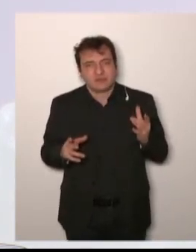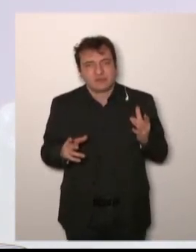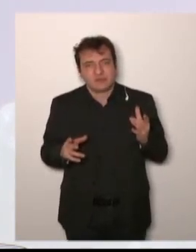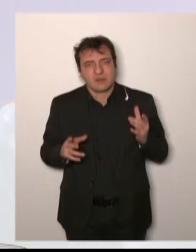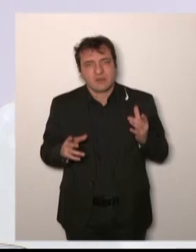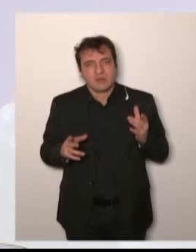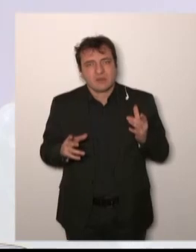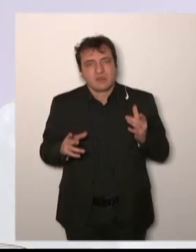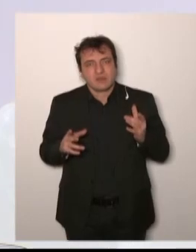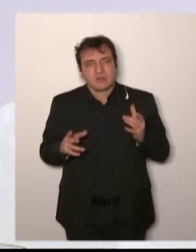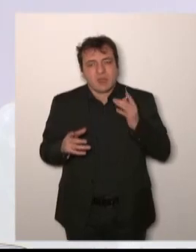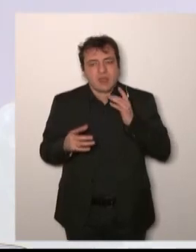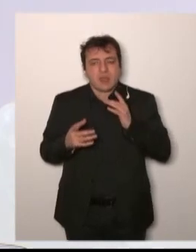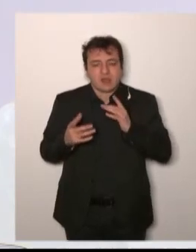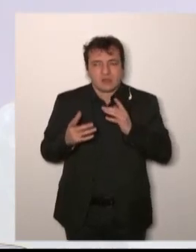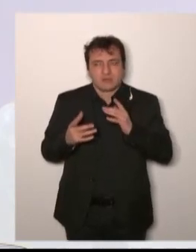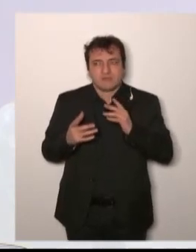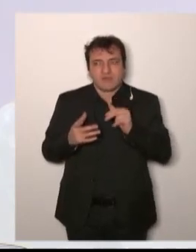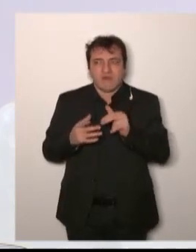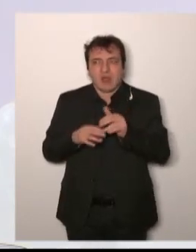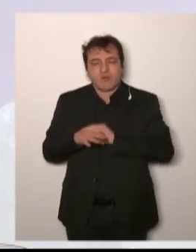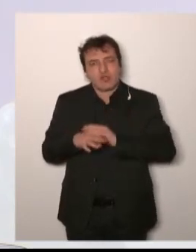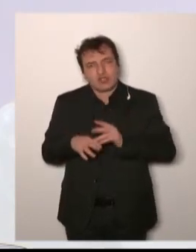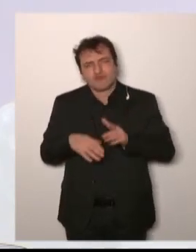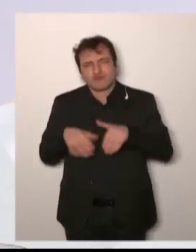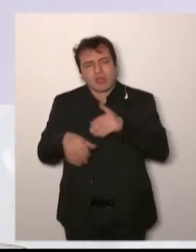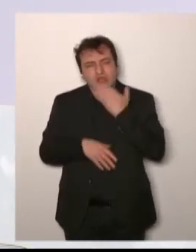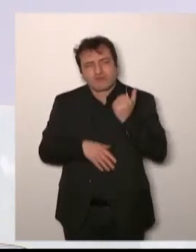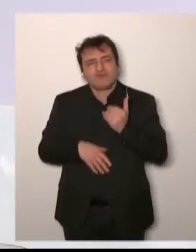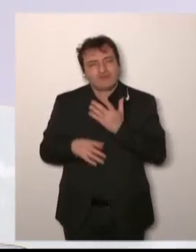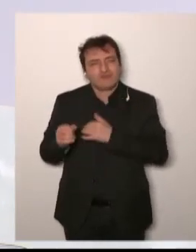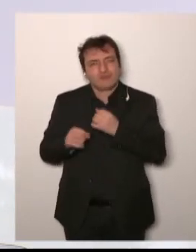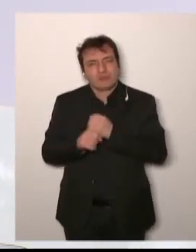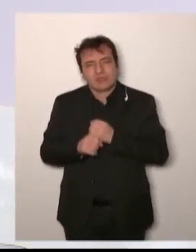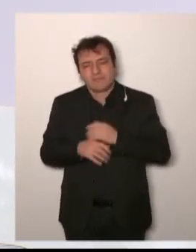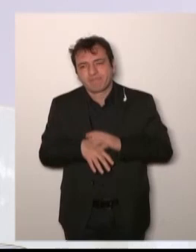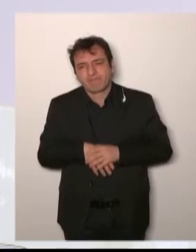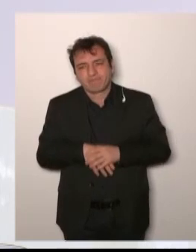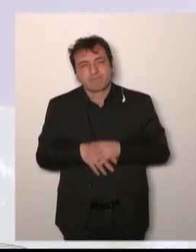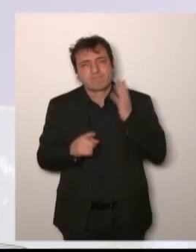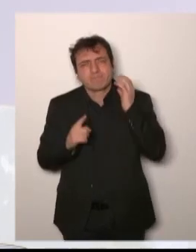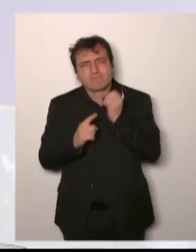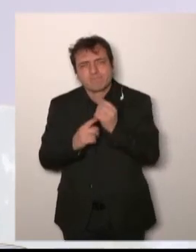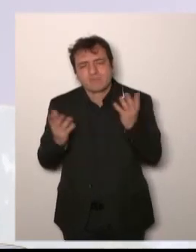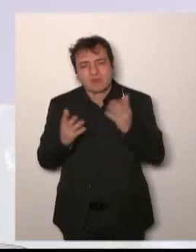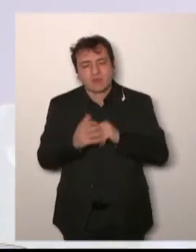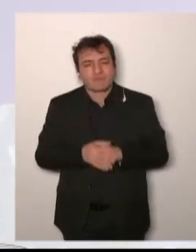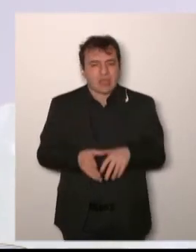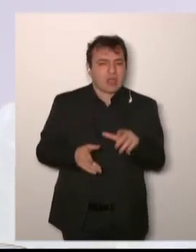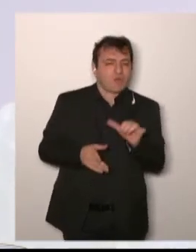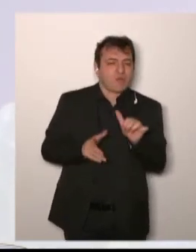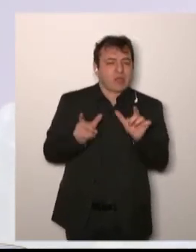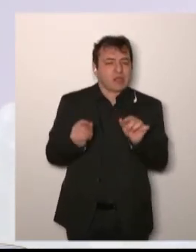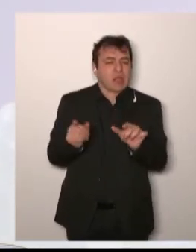specific objectives of the Mission on Cancer? First of all, understanding cancer better. And this,